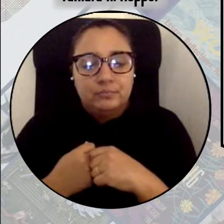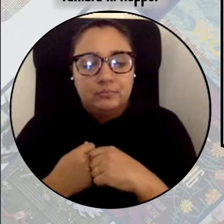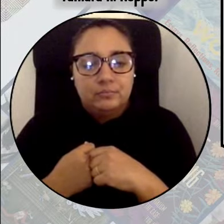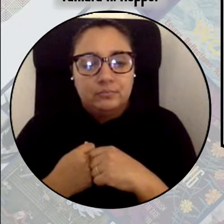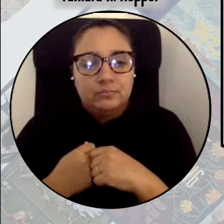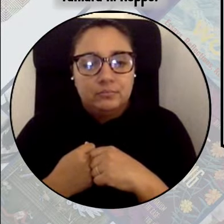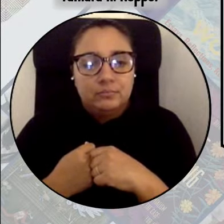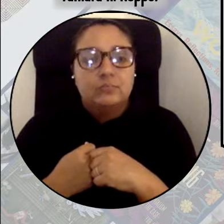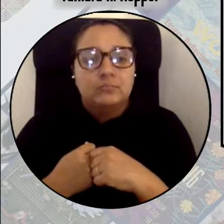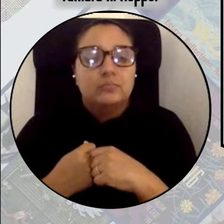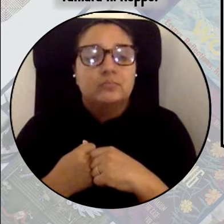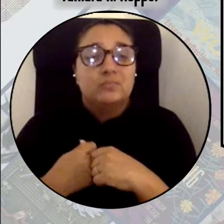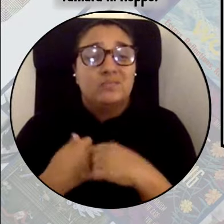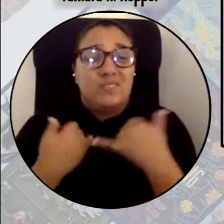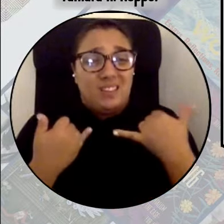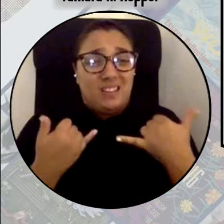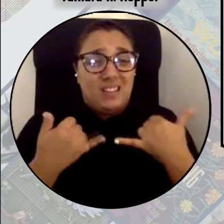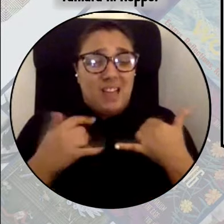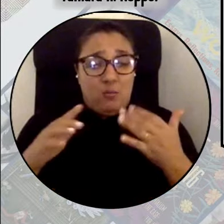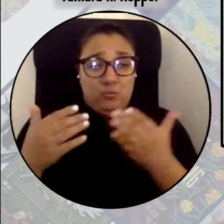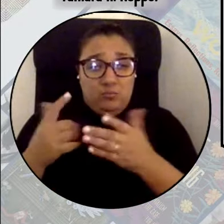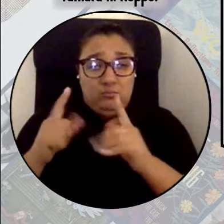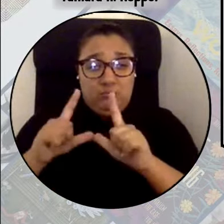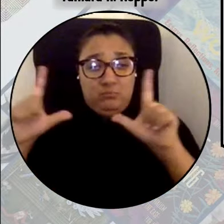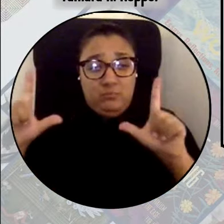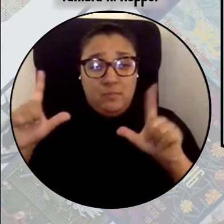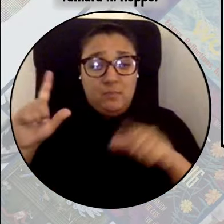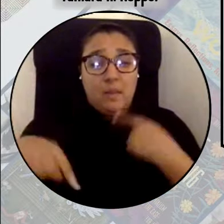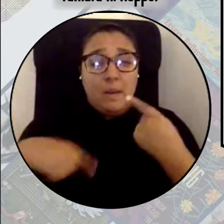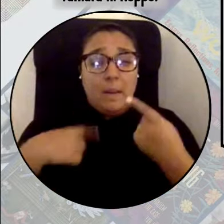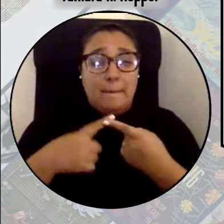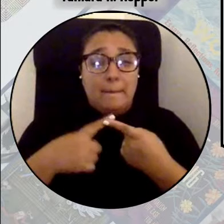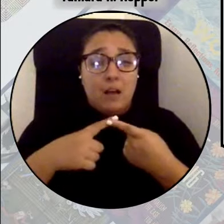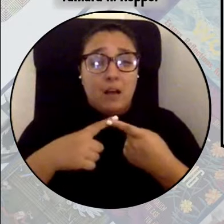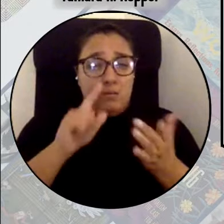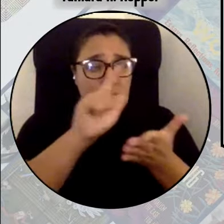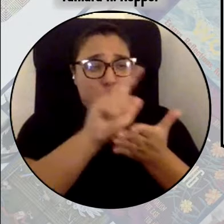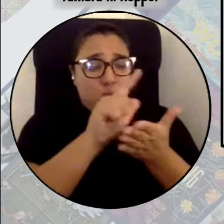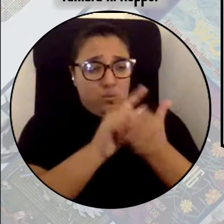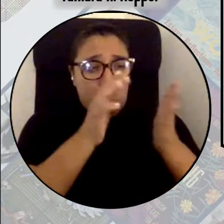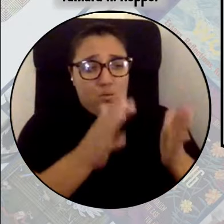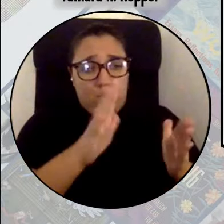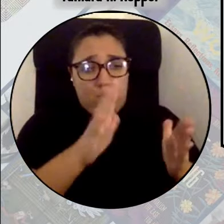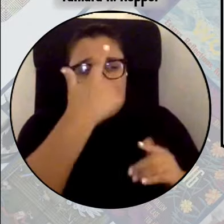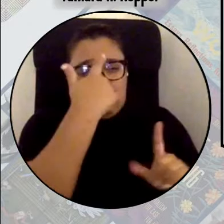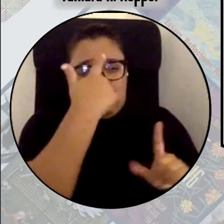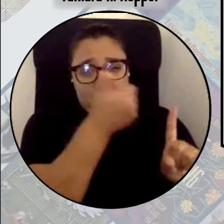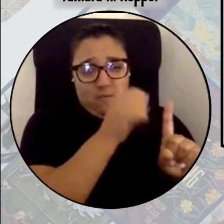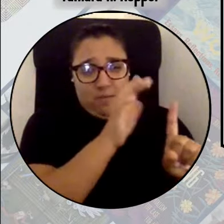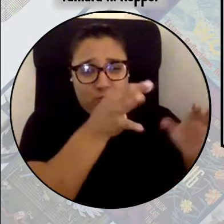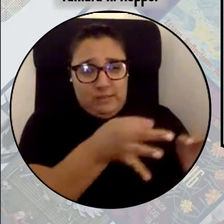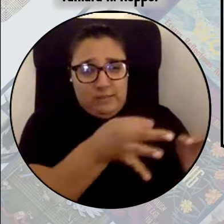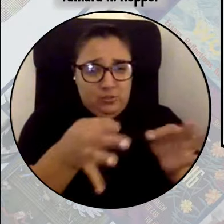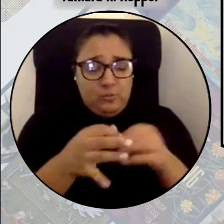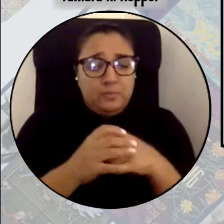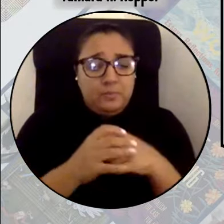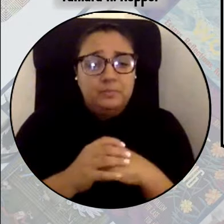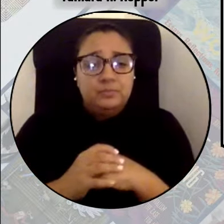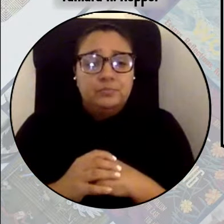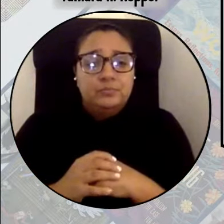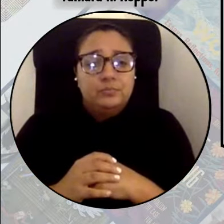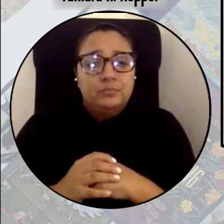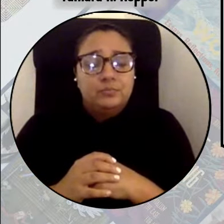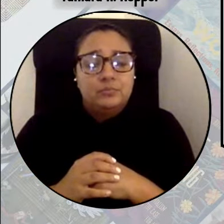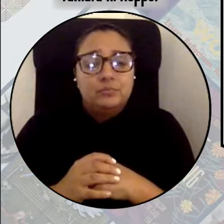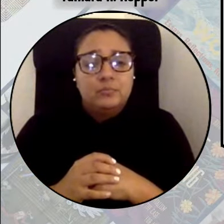this is the document here around prosecutorial discretion, right? And so here are the priorities under the program